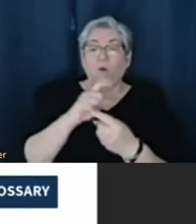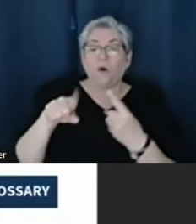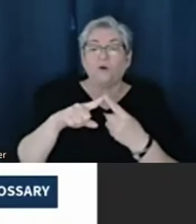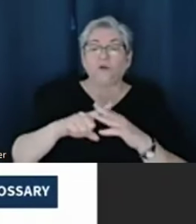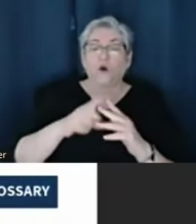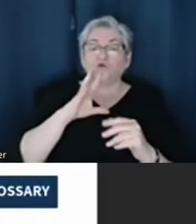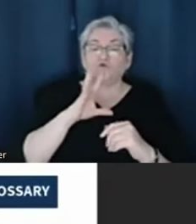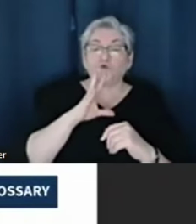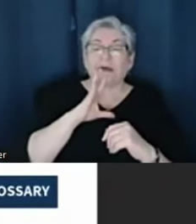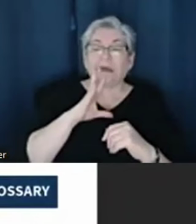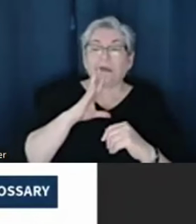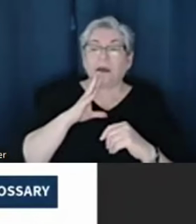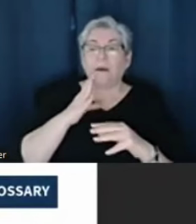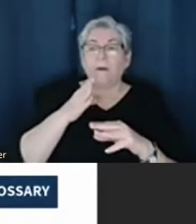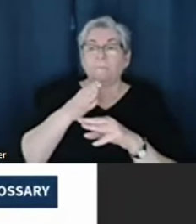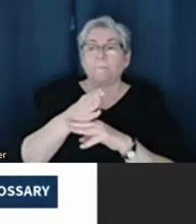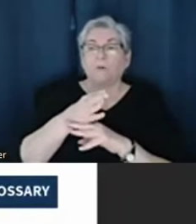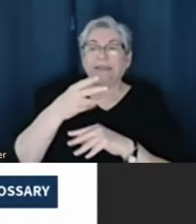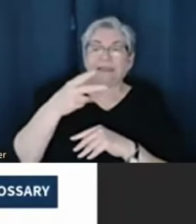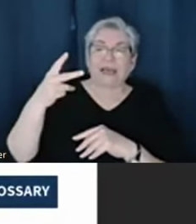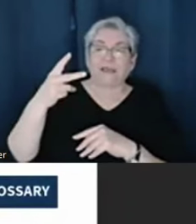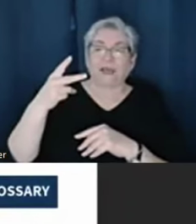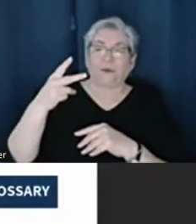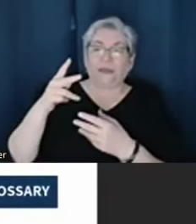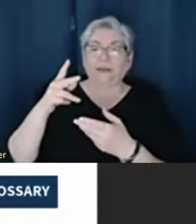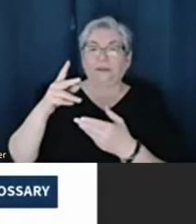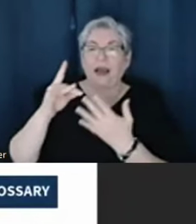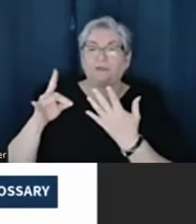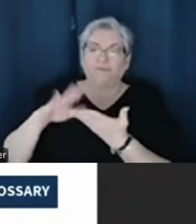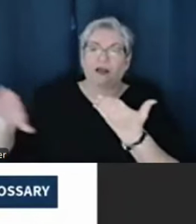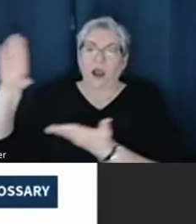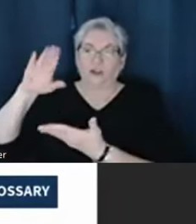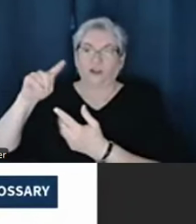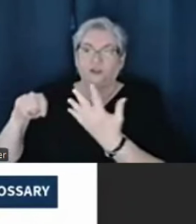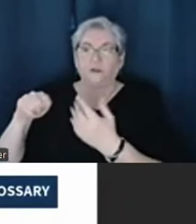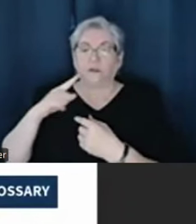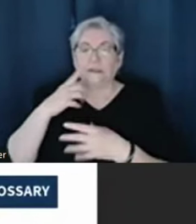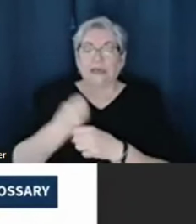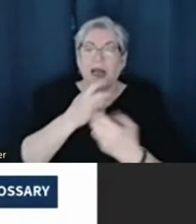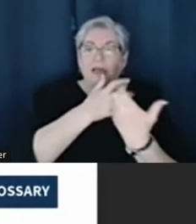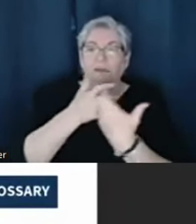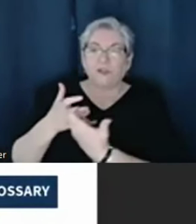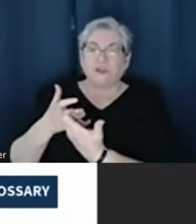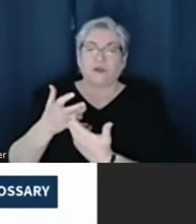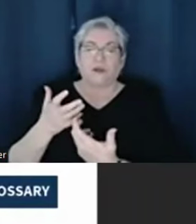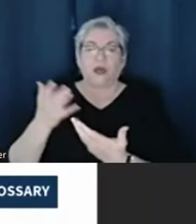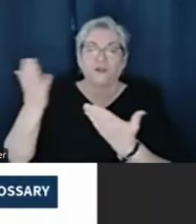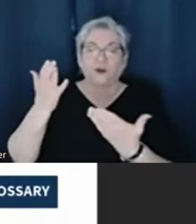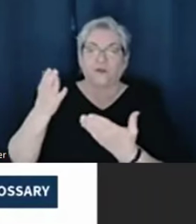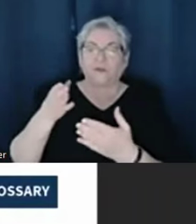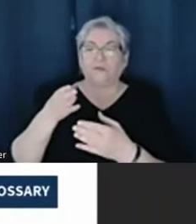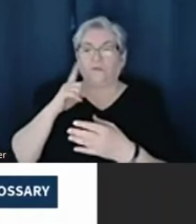post-secondary options and the differences between getting yourself accommodations and services in post-secondary settings